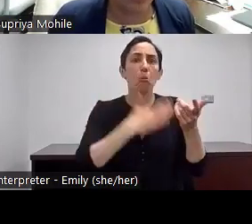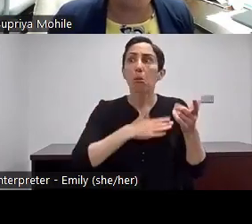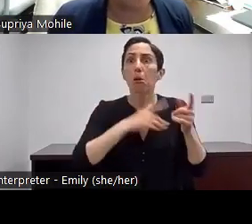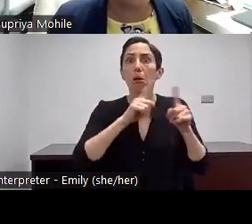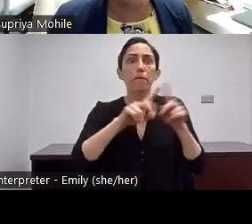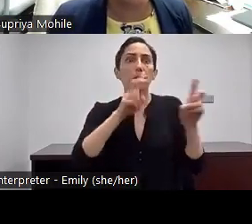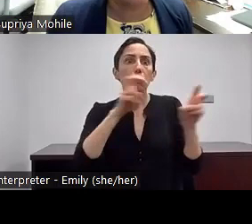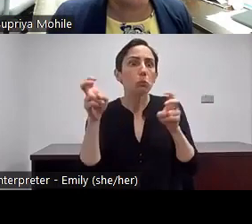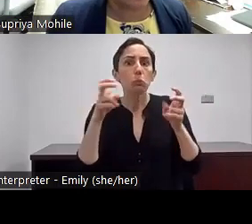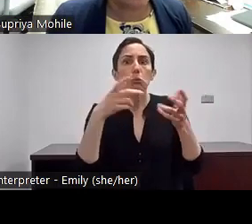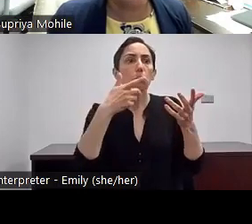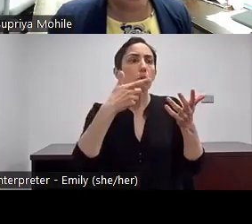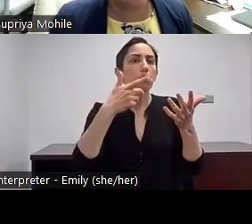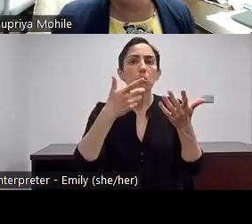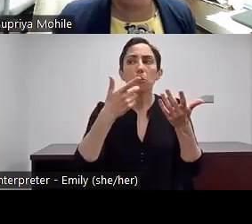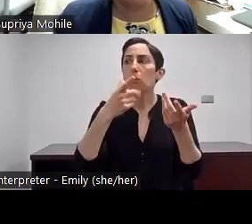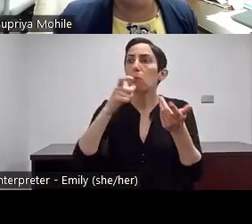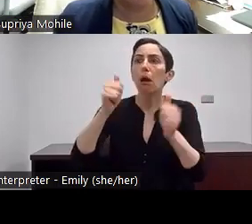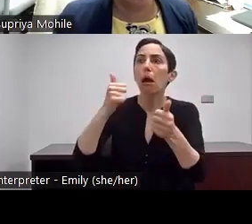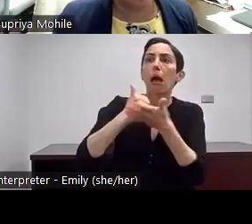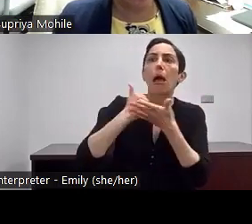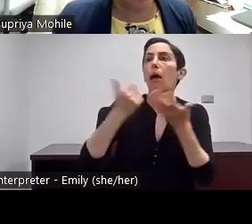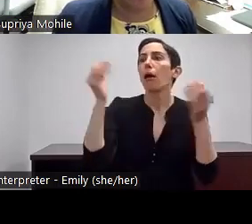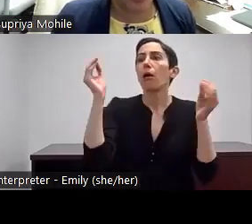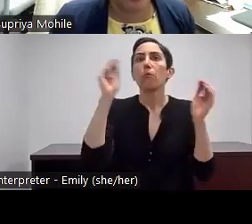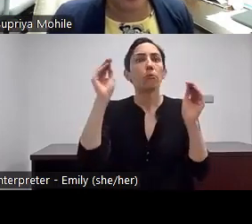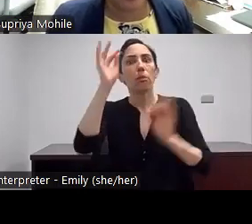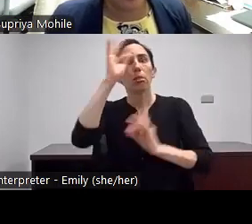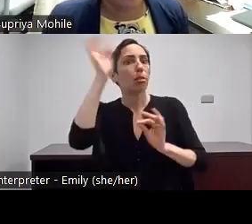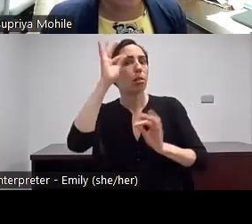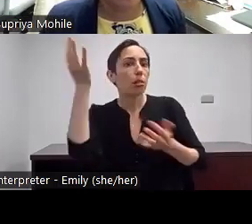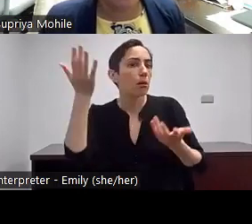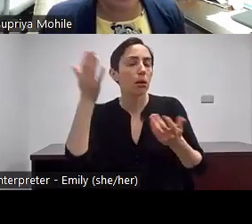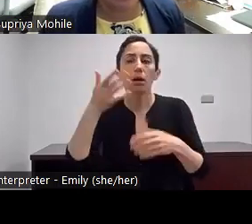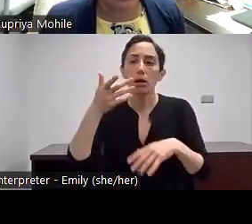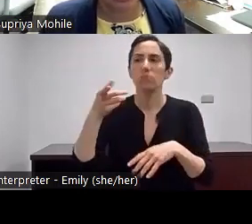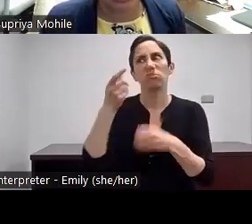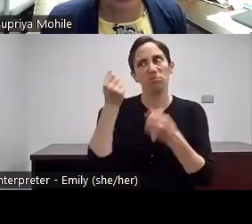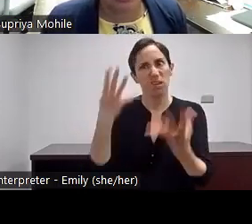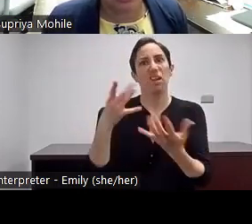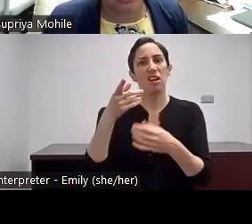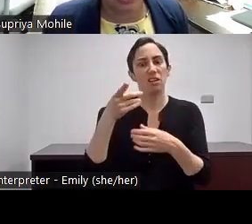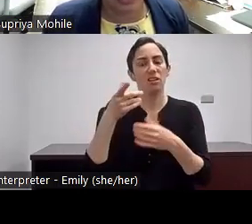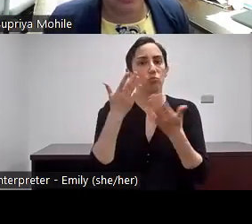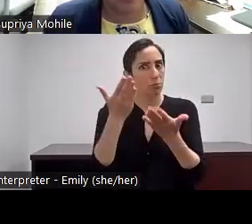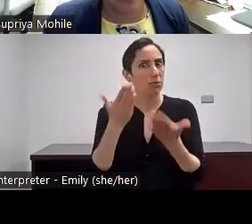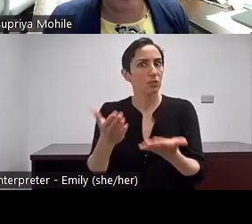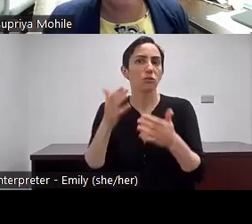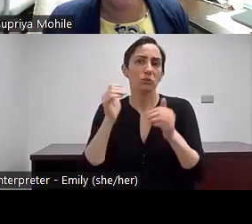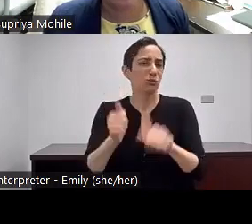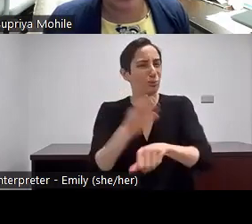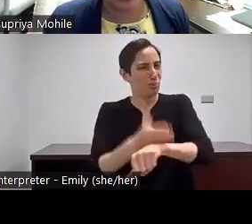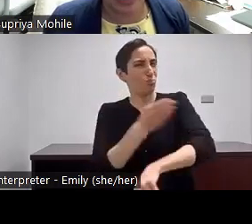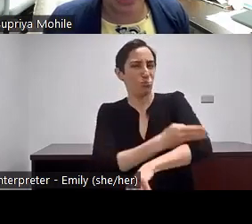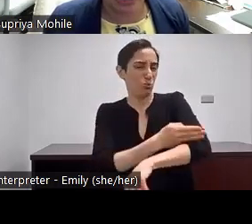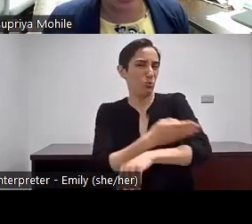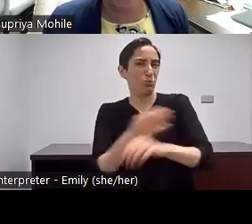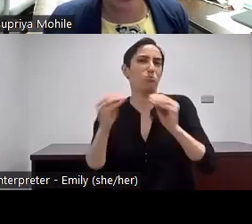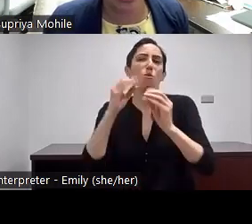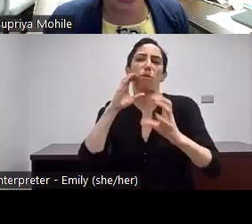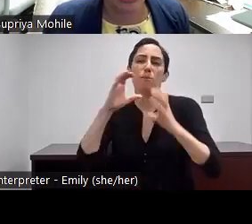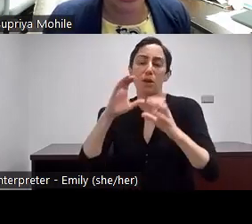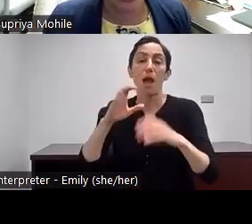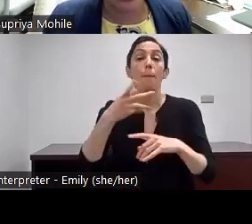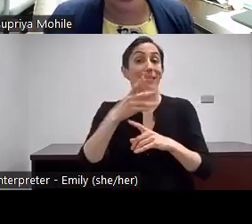help with, that there was lots of recommendations for improvement, and that PCP suggested better communication. And I